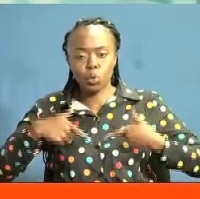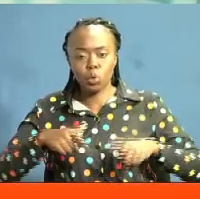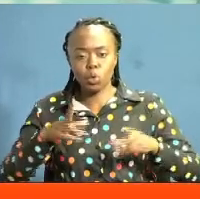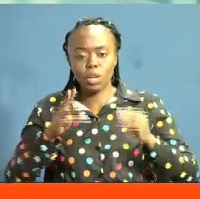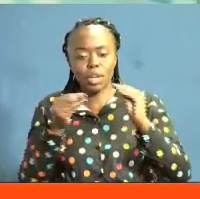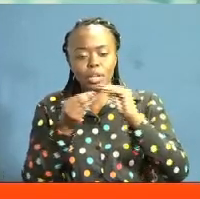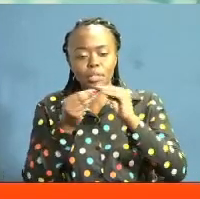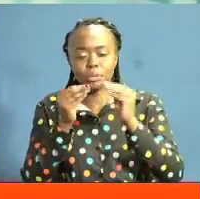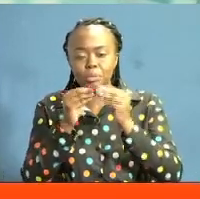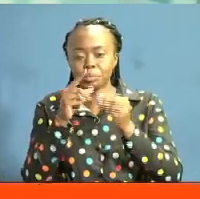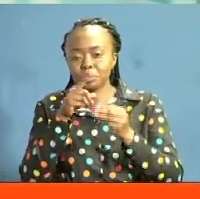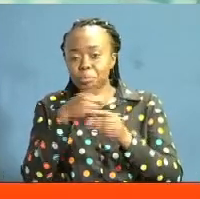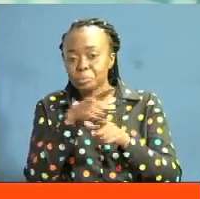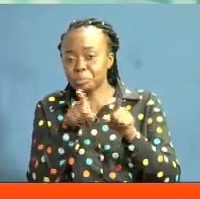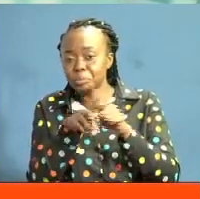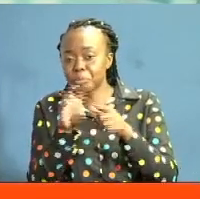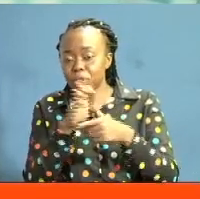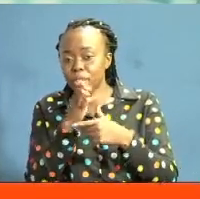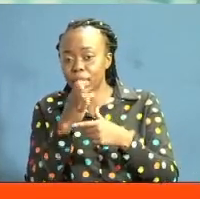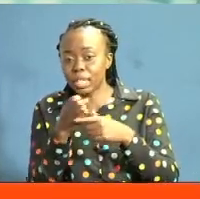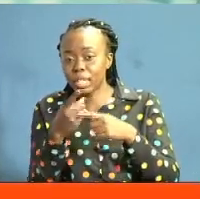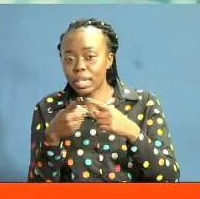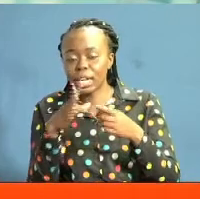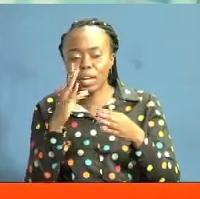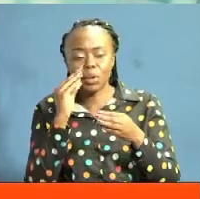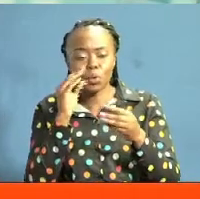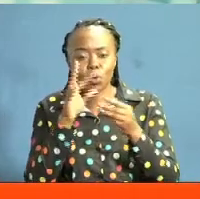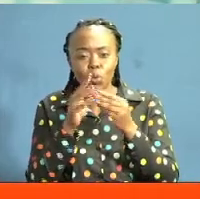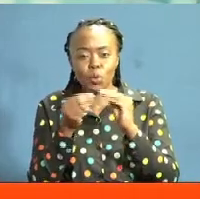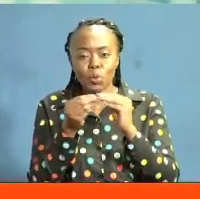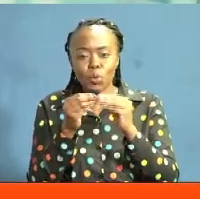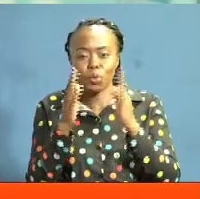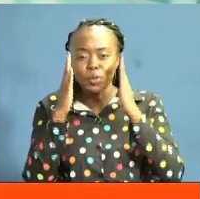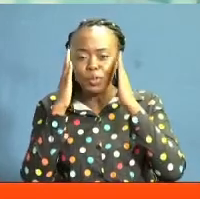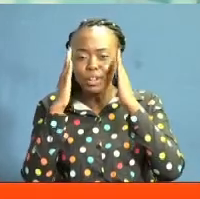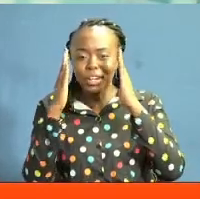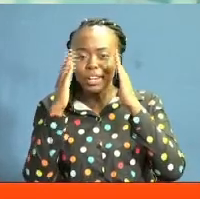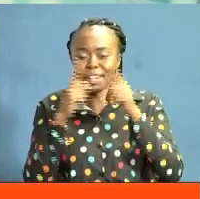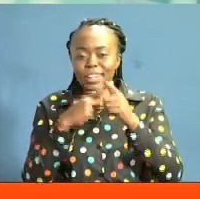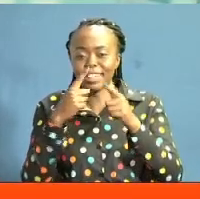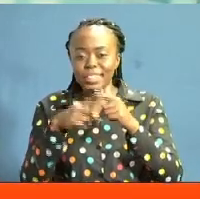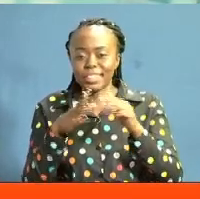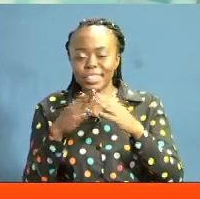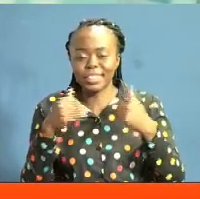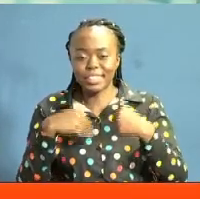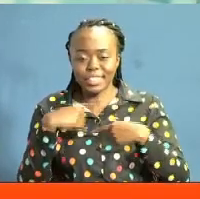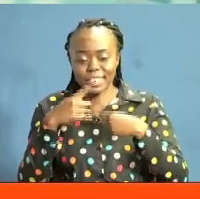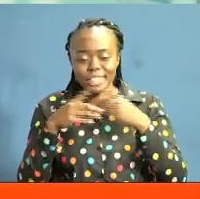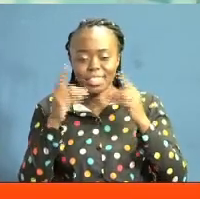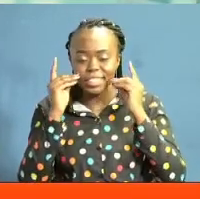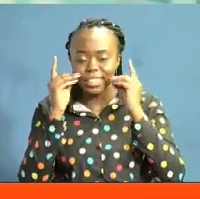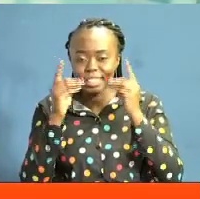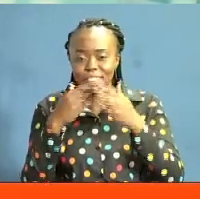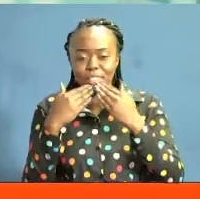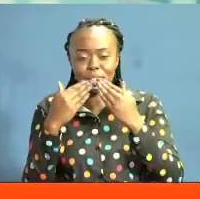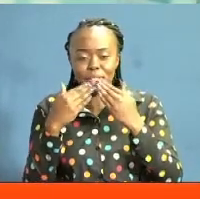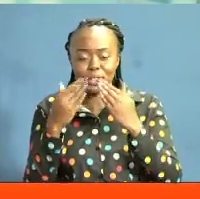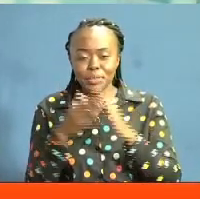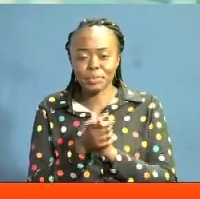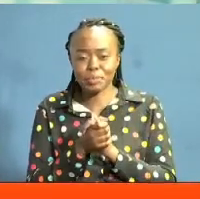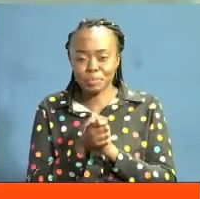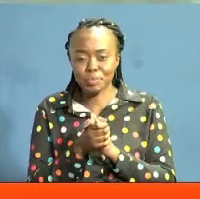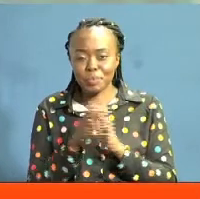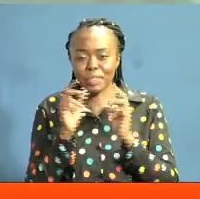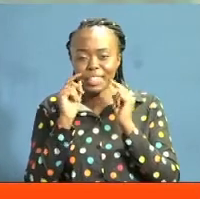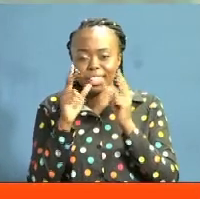you. All right. Or even a kiss to fool you. Stay focused, then you shall get to your destiny. Thank you. All